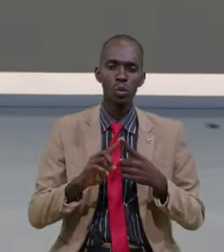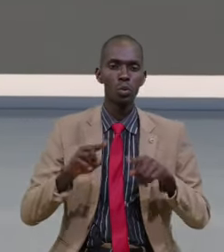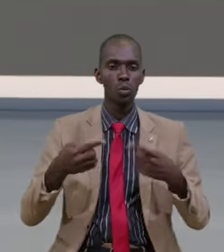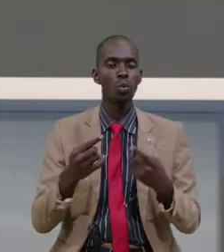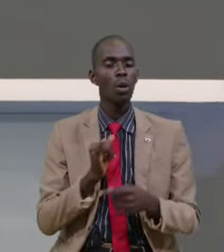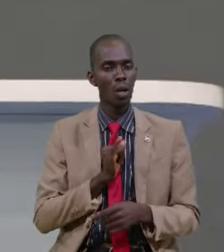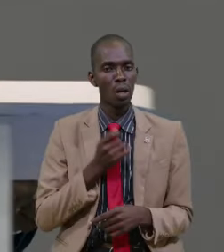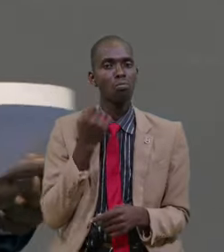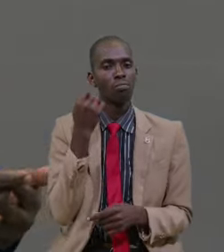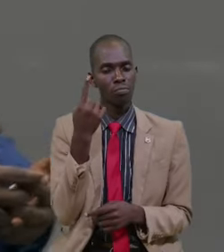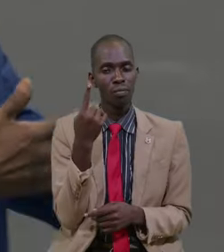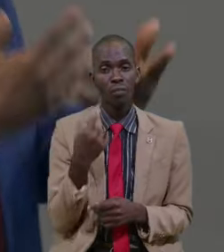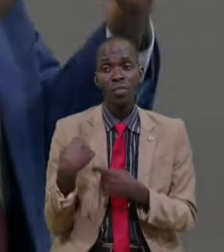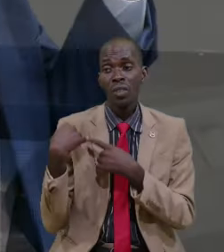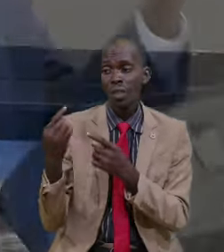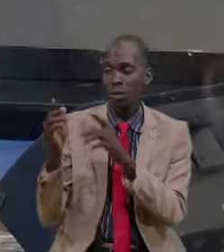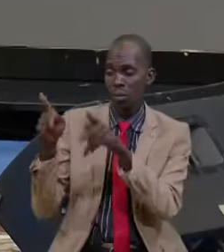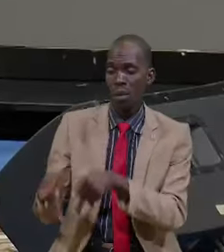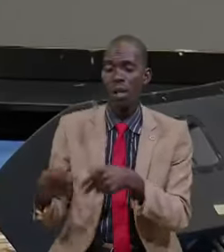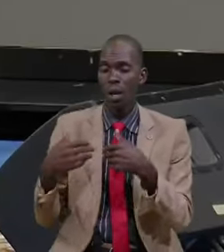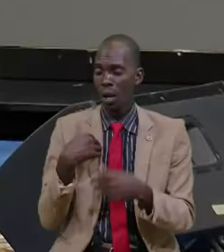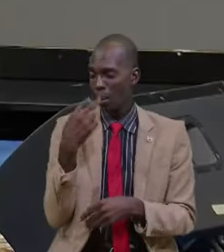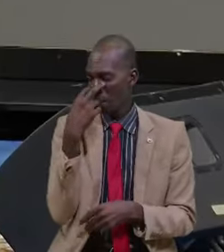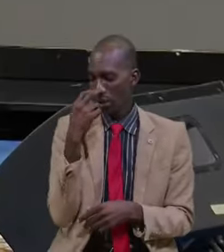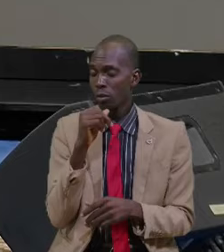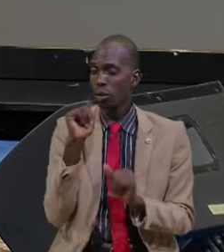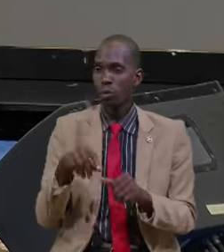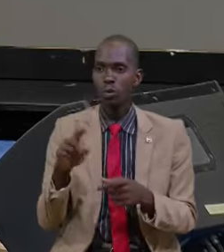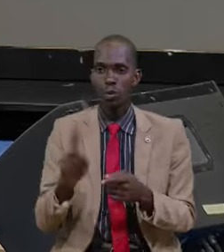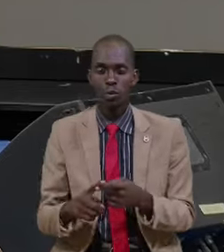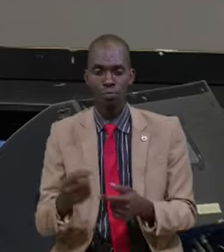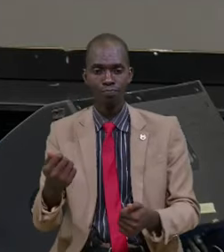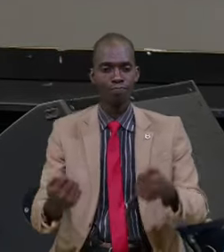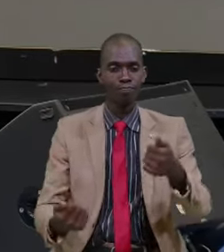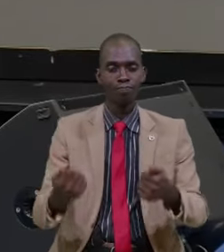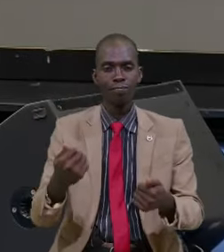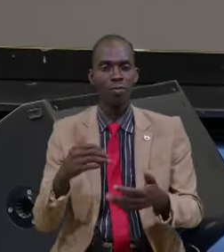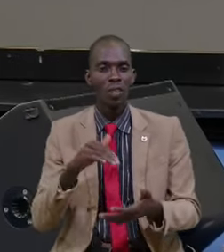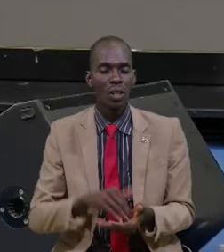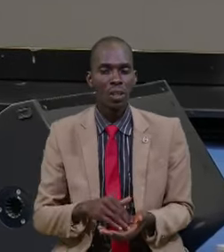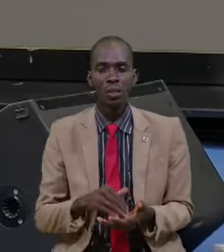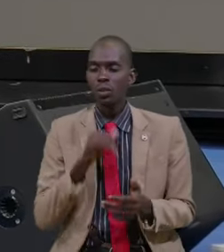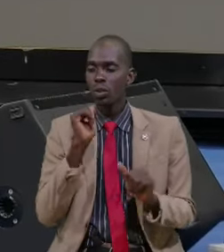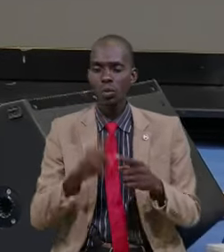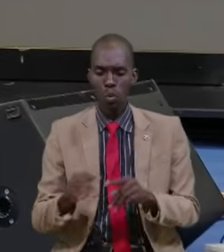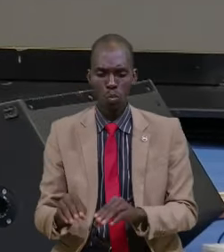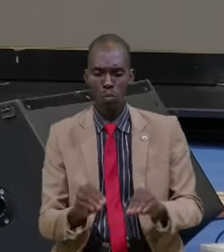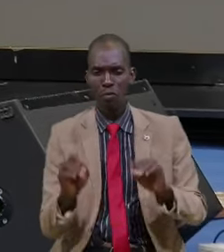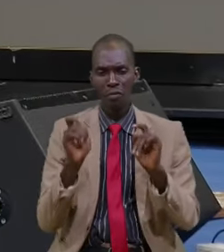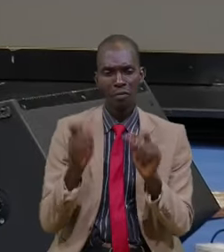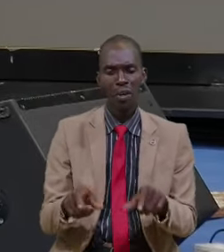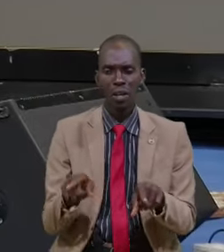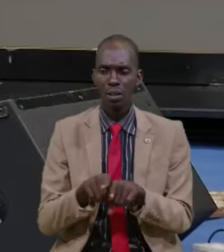person had blindness, he couldn't drive as he used to drive. He couldn't move freely as he used to move